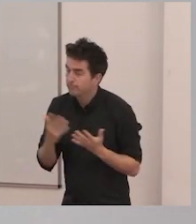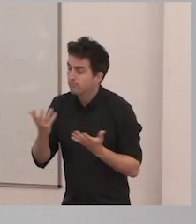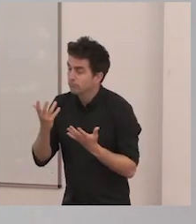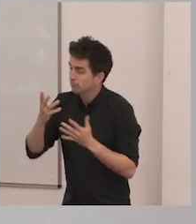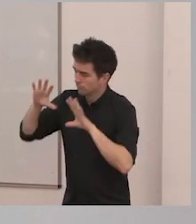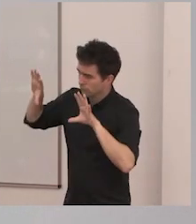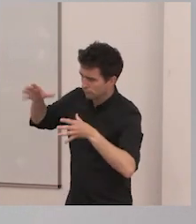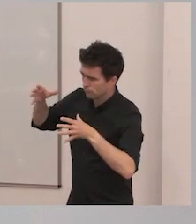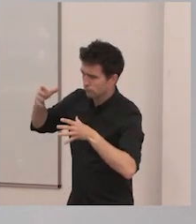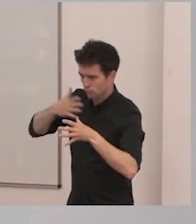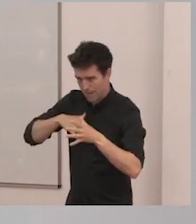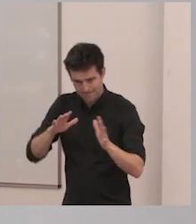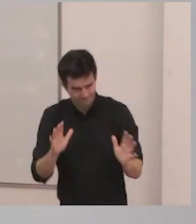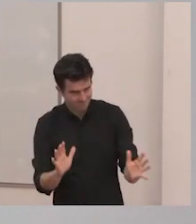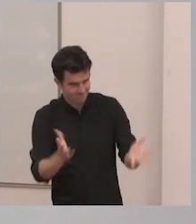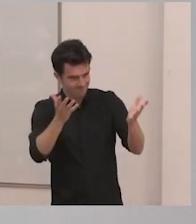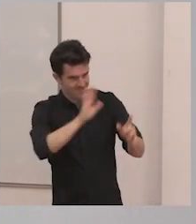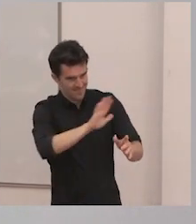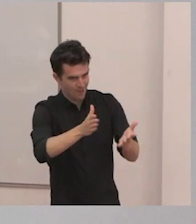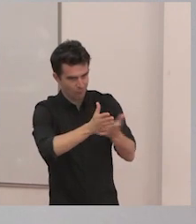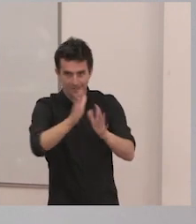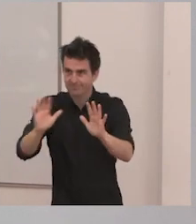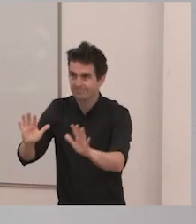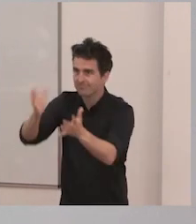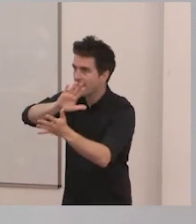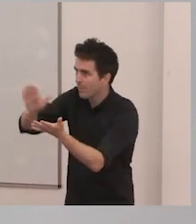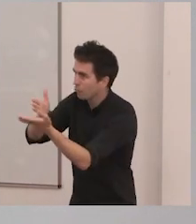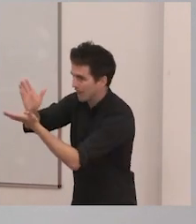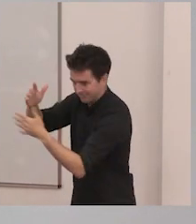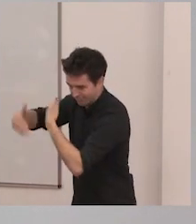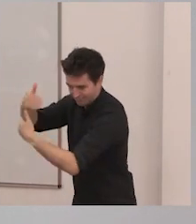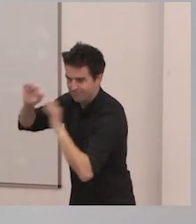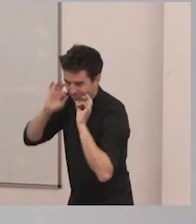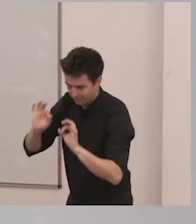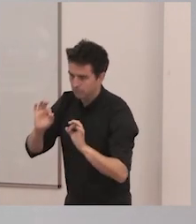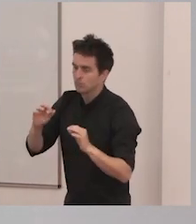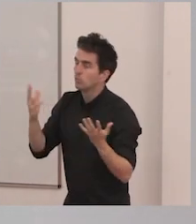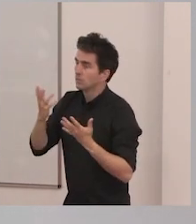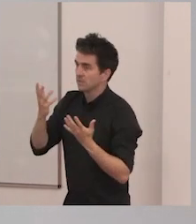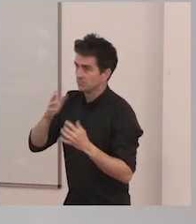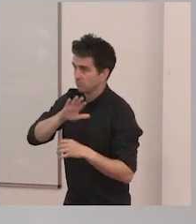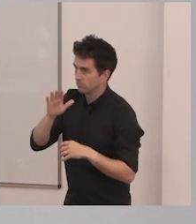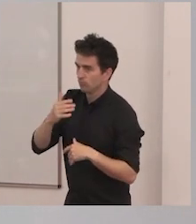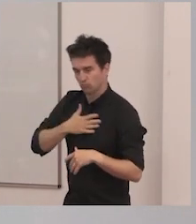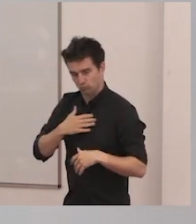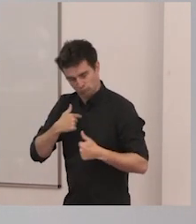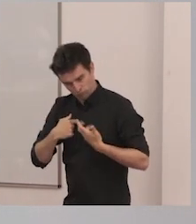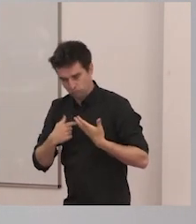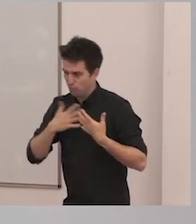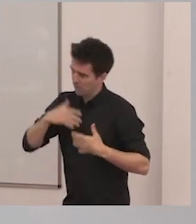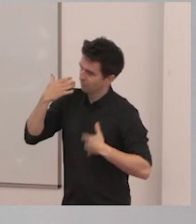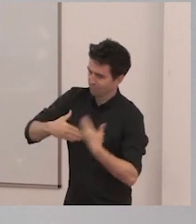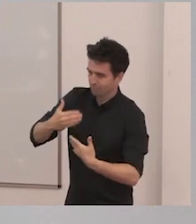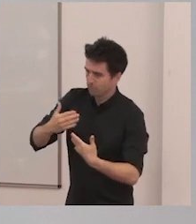As a committee, we continually have reports of violations of the right to bodily